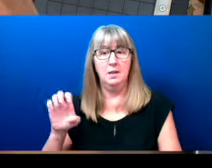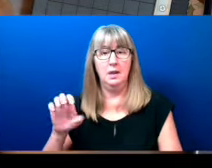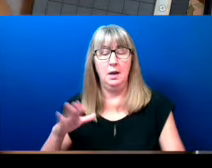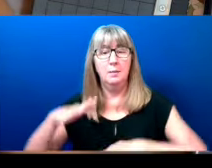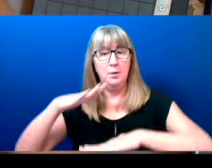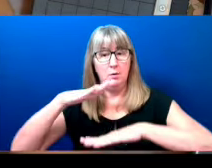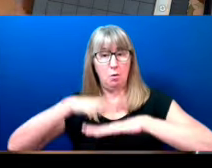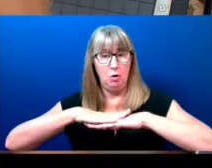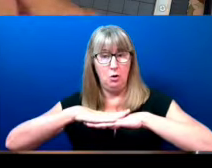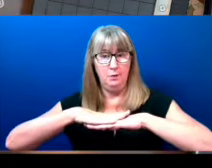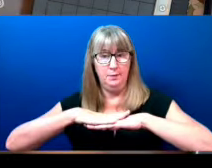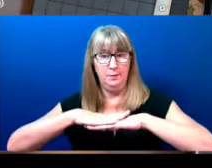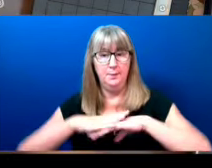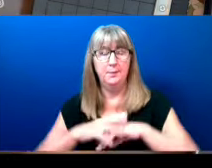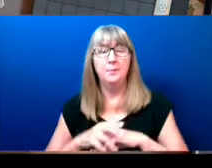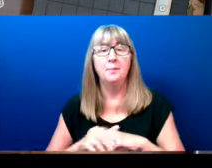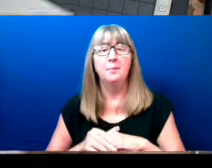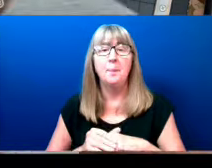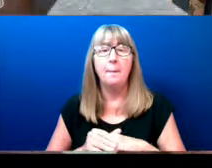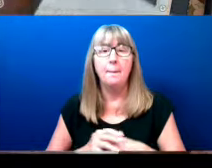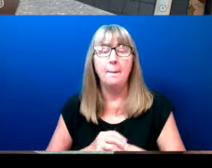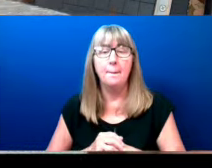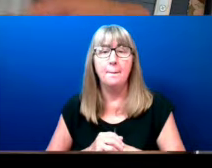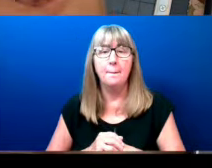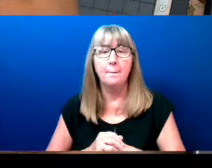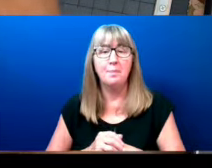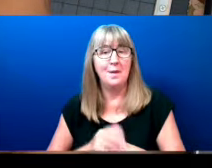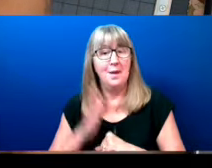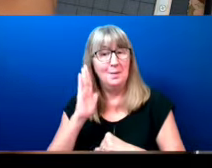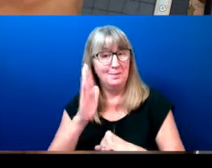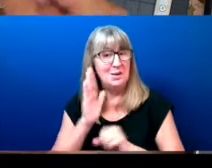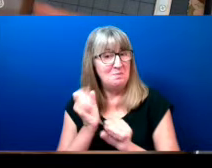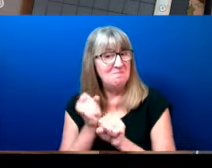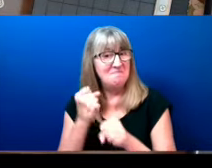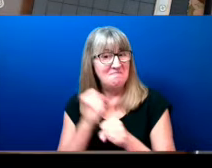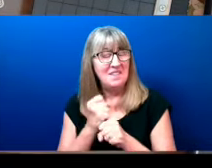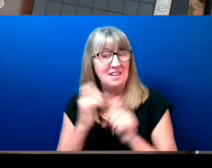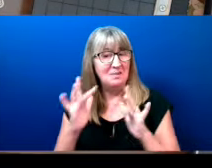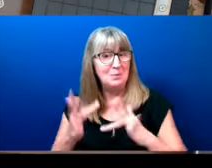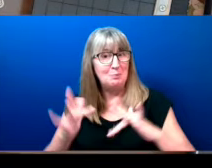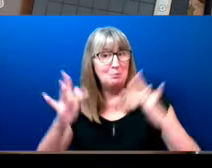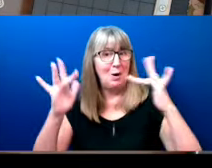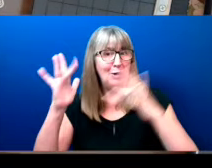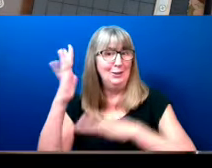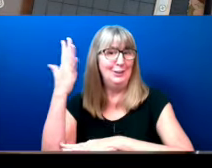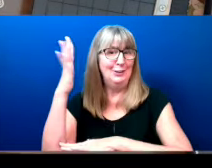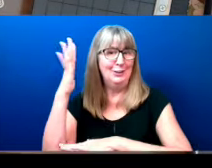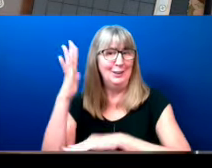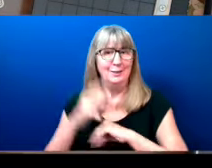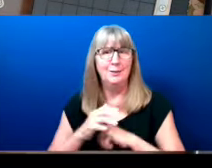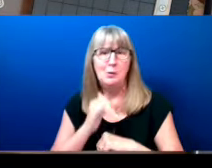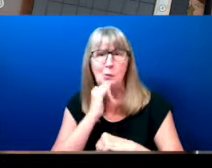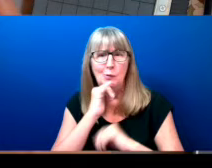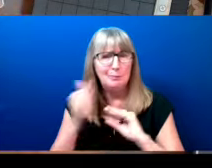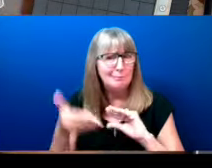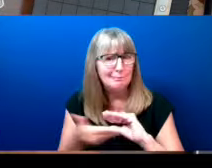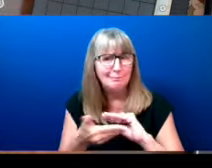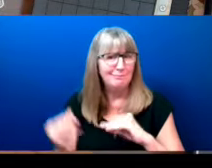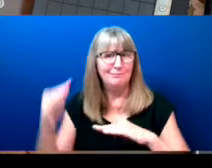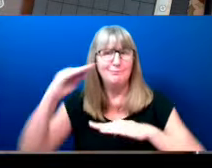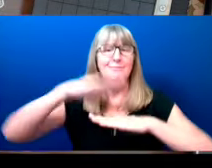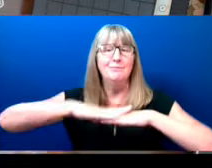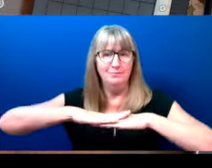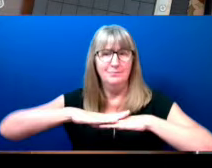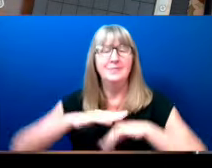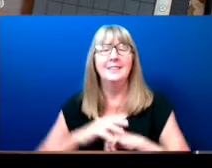put the die down. I'm going to make a very sparkly Christmas tree for you right now as you're watching. Except I just did